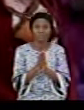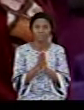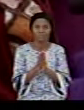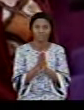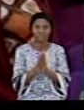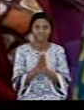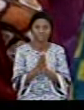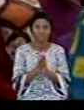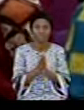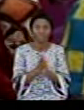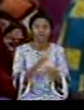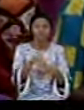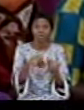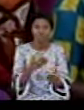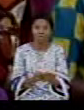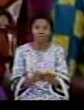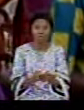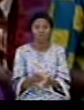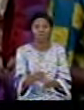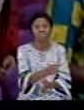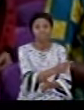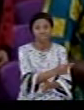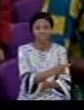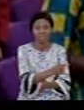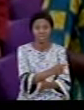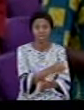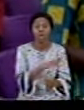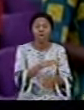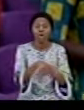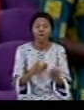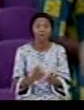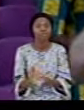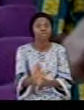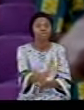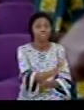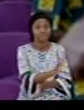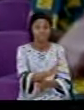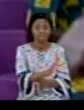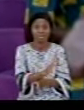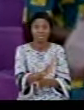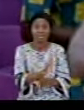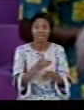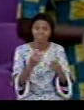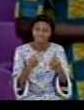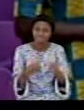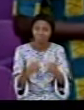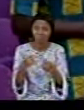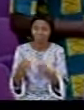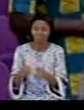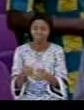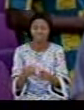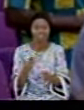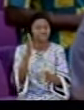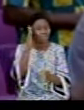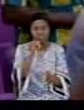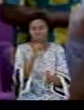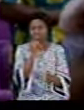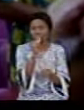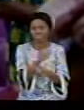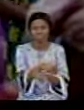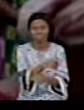come to zero. It will not affect you. Pray and talk to the Lord.